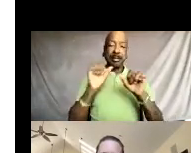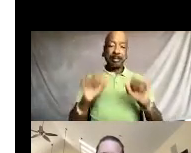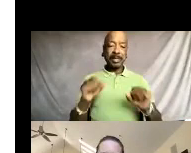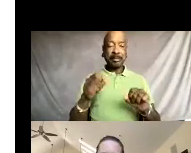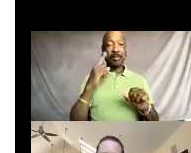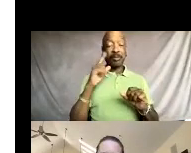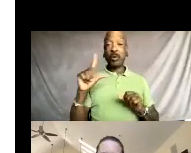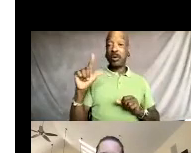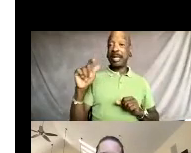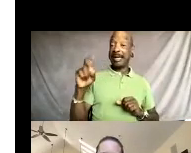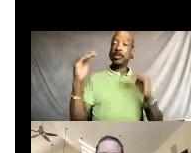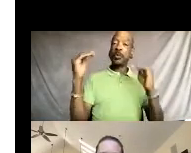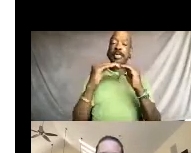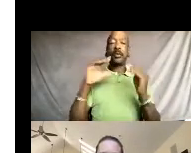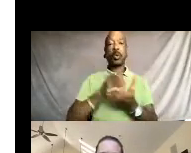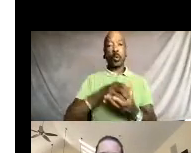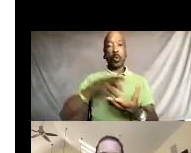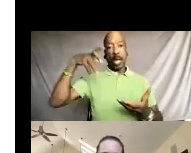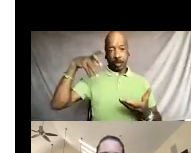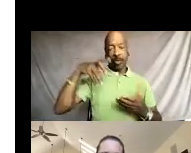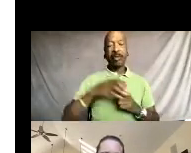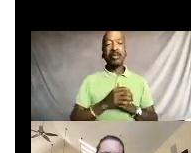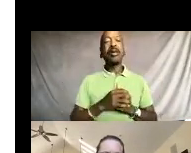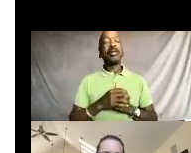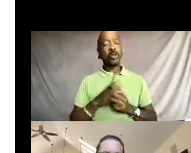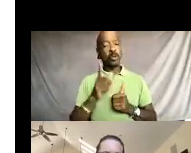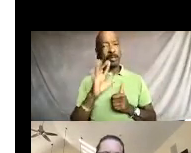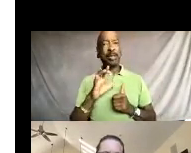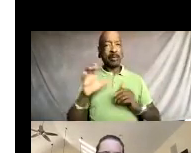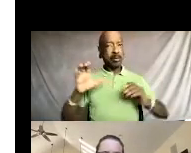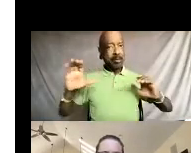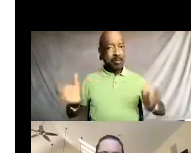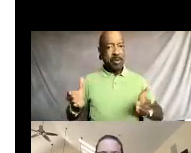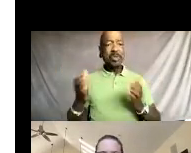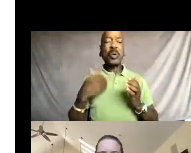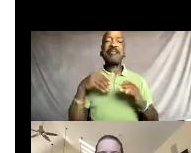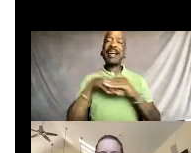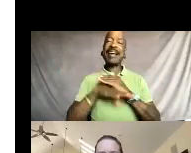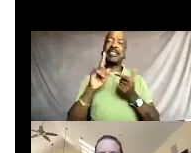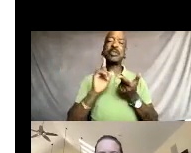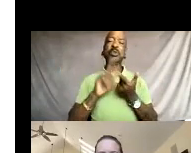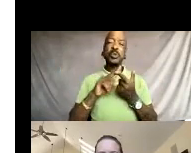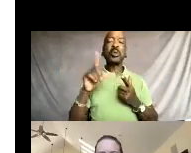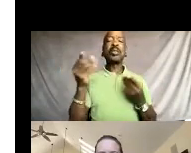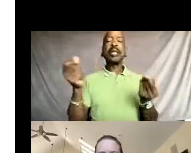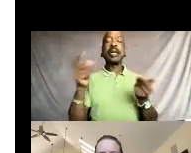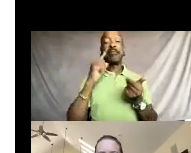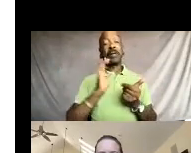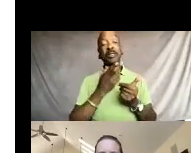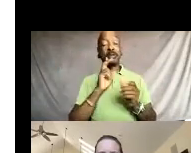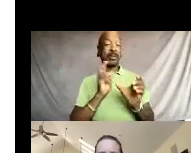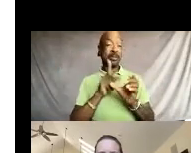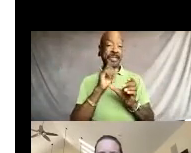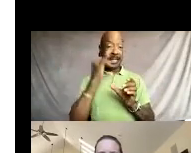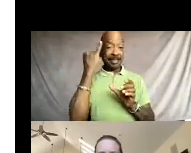wealth. And even at times where there's been pushes to have access for land, for us to participate in this idea of land as a